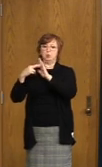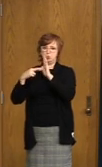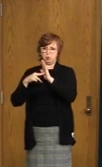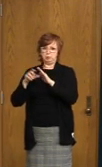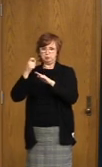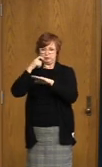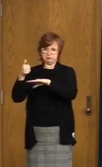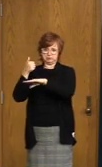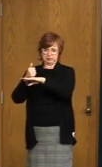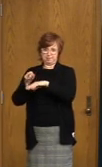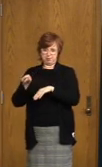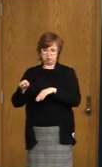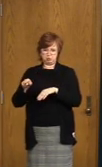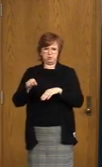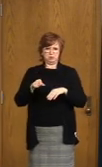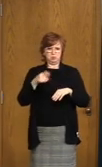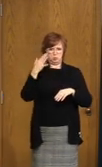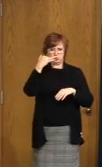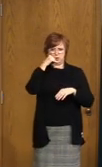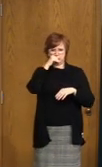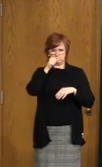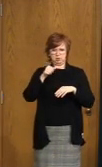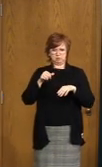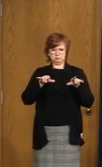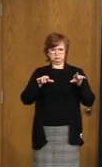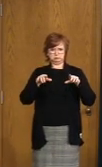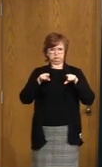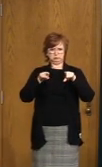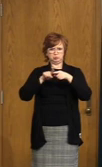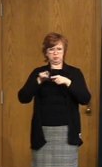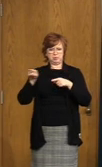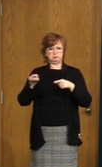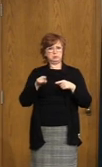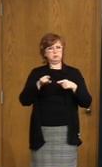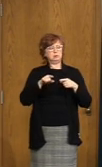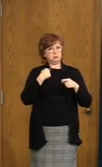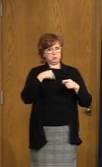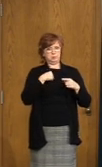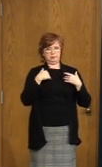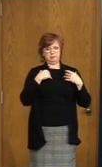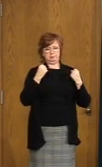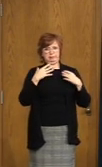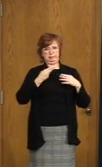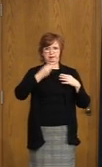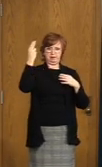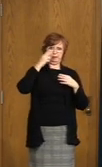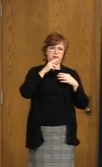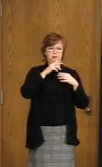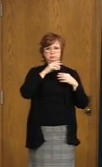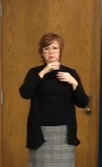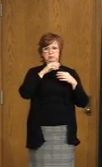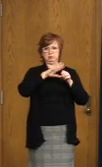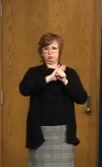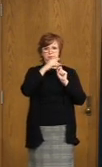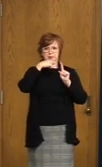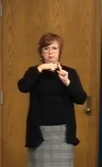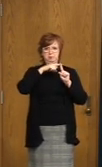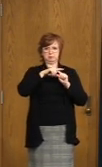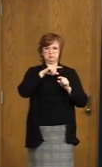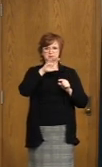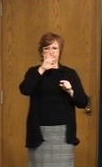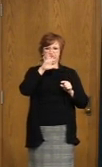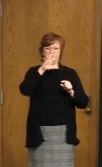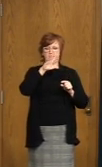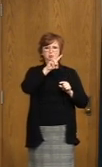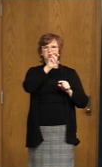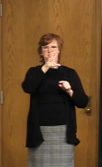Our positivity rate still remains frustratingly high. It's going to be very difficult to enforce the Manitoba